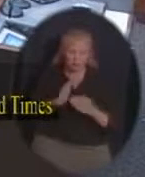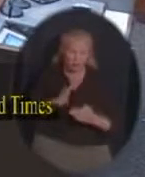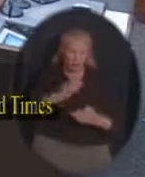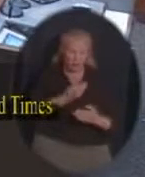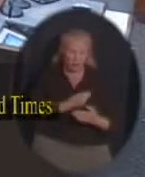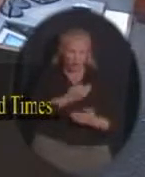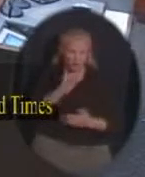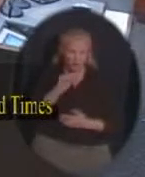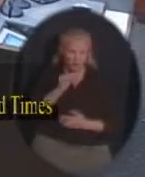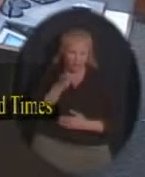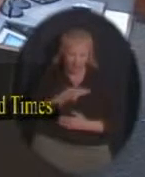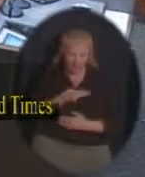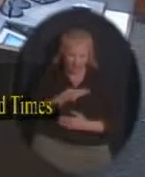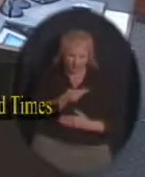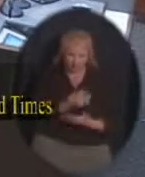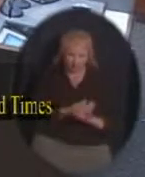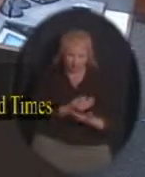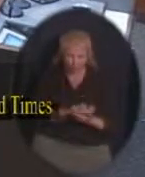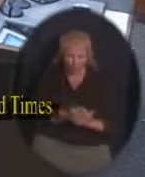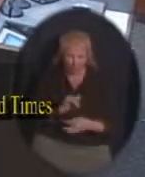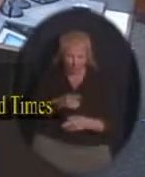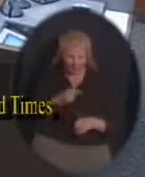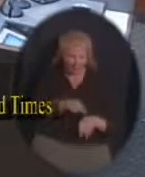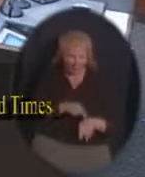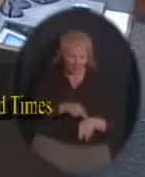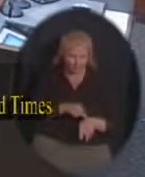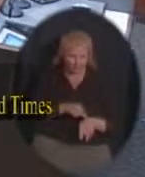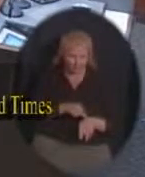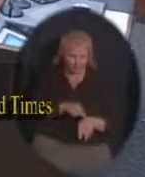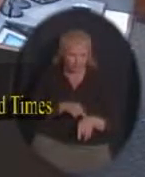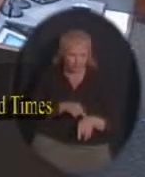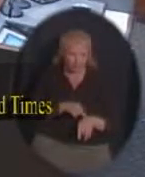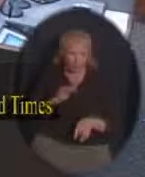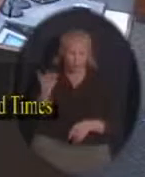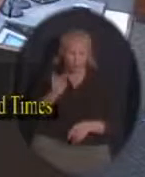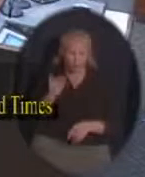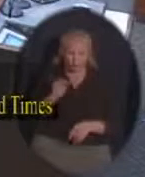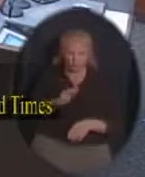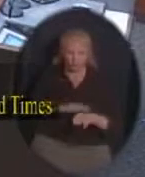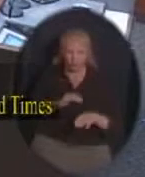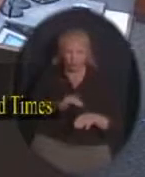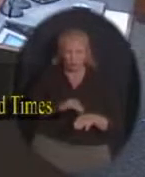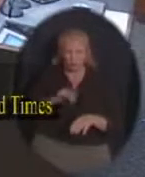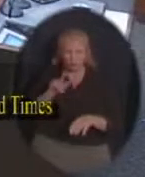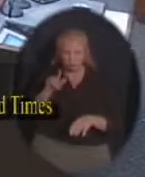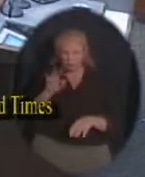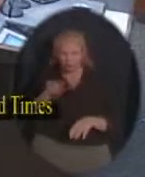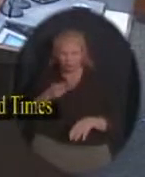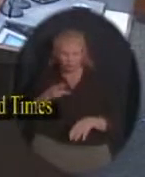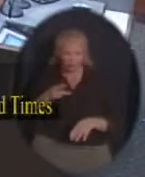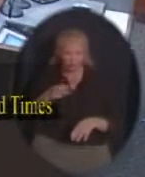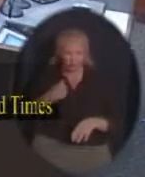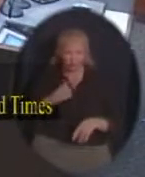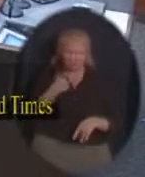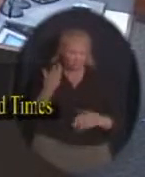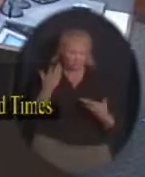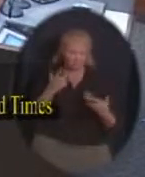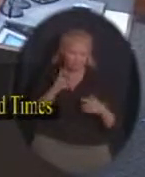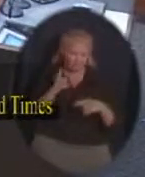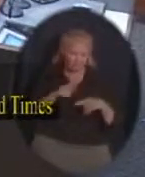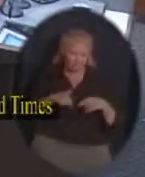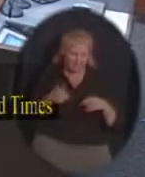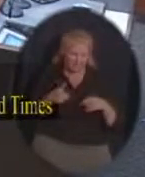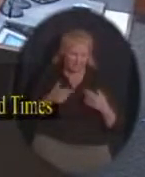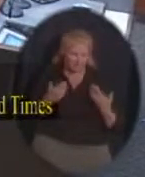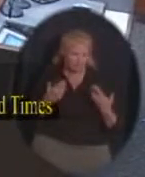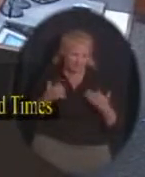time. Yeah. So, and I'm in the same position on the 29th. I couldn't be able to